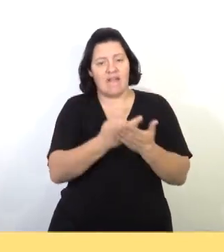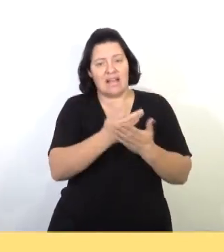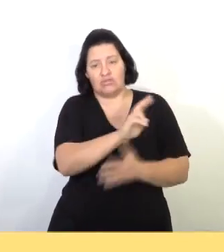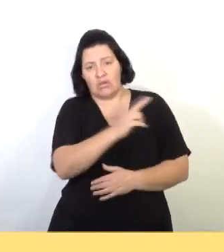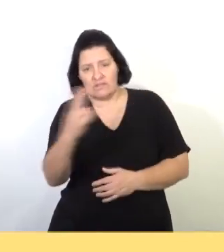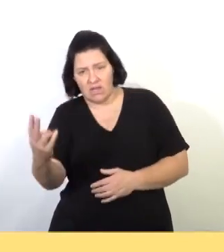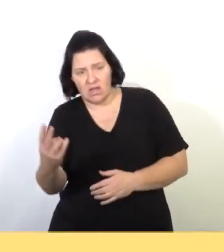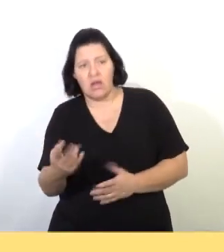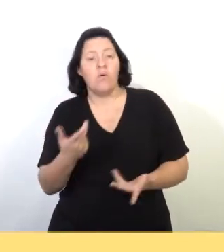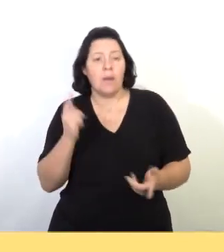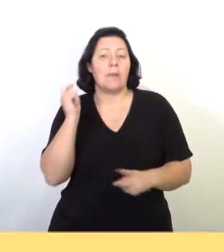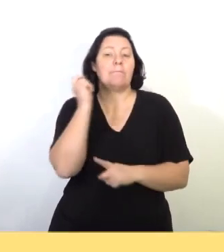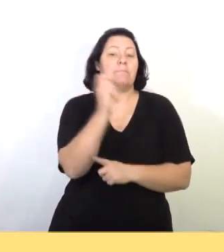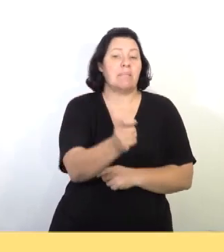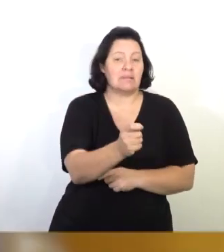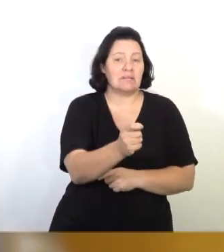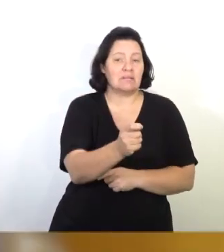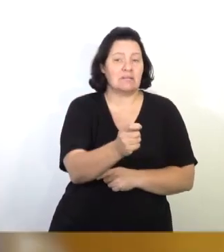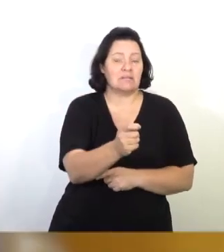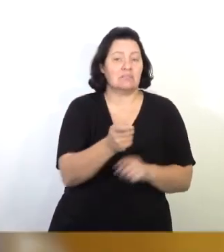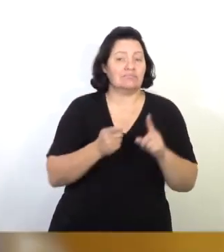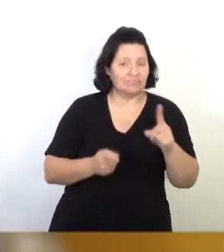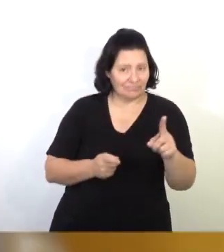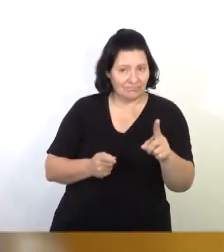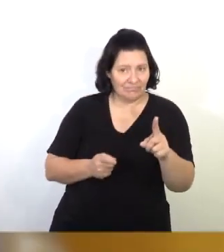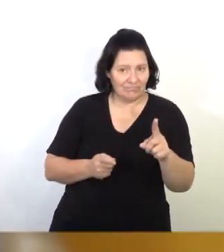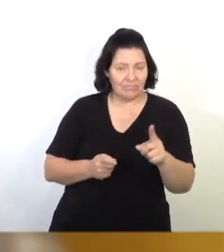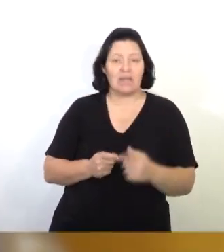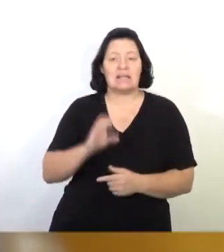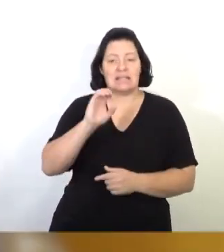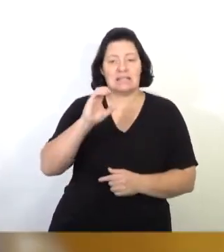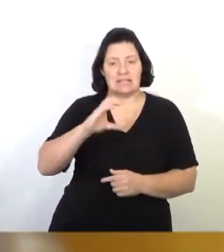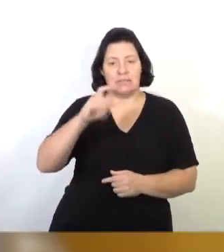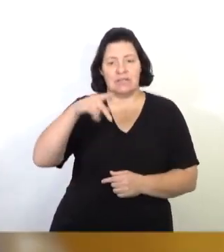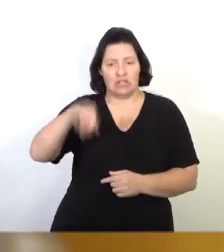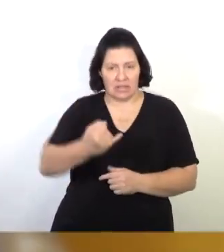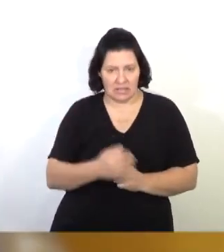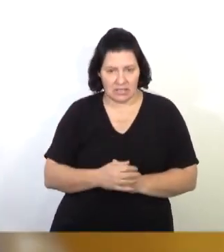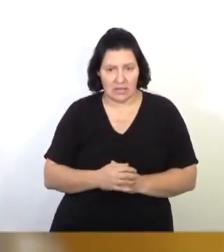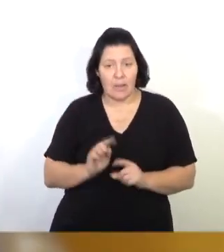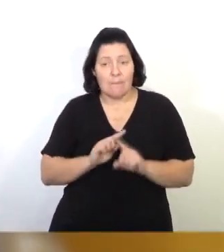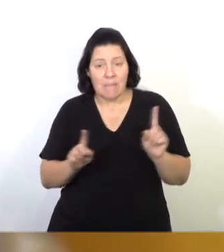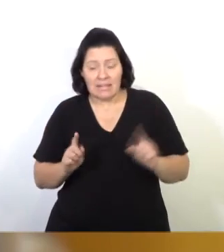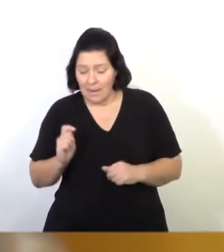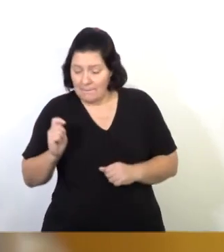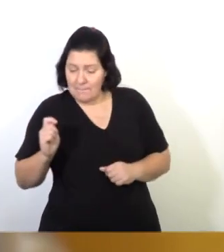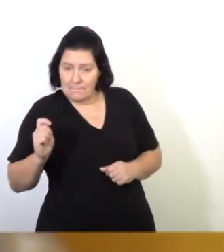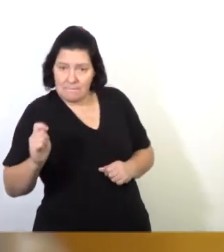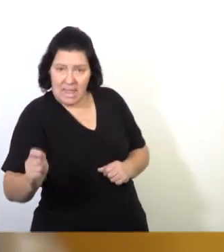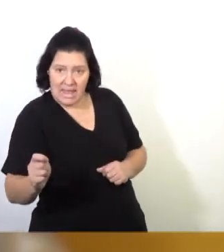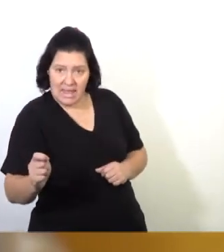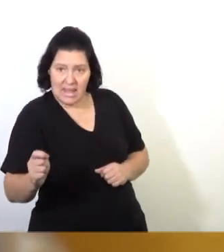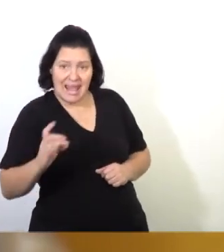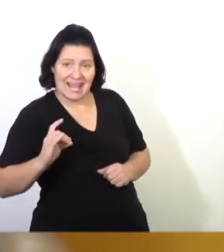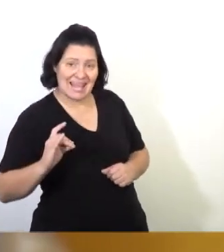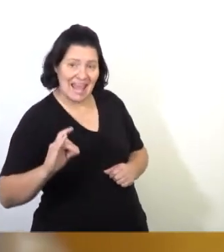funds transfer, that payment will now come to the CPJ. But if the payment is